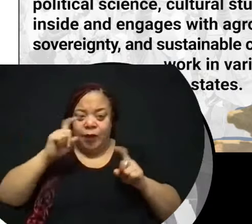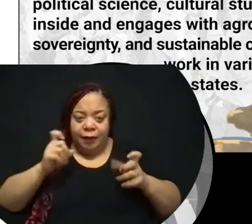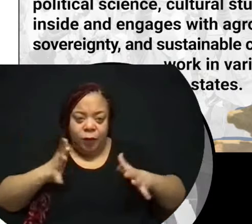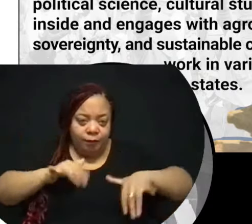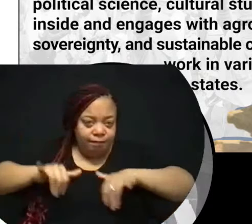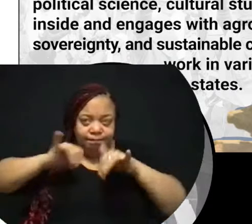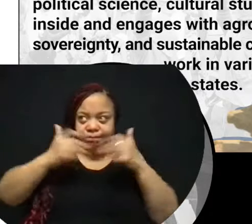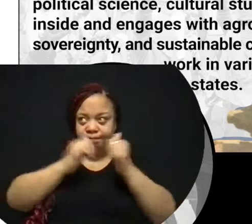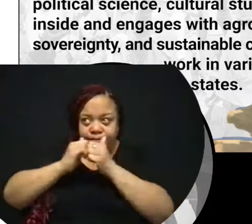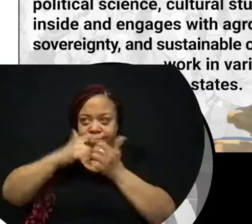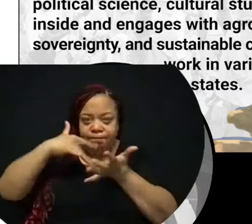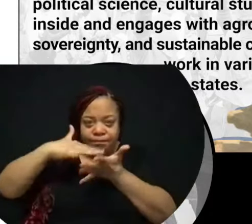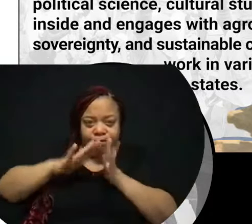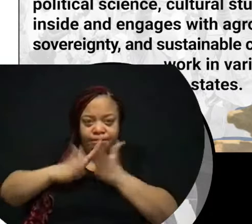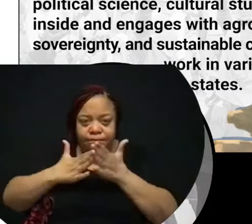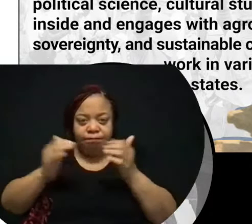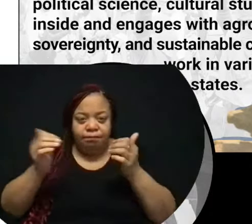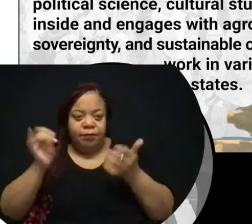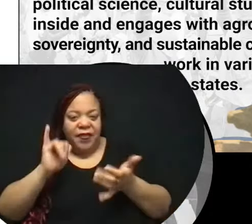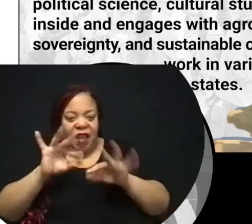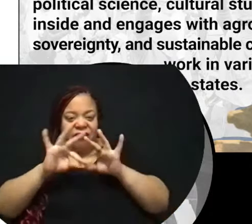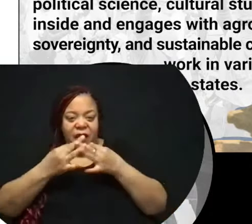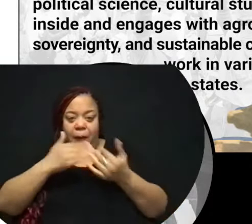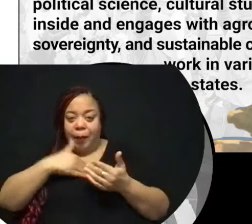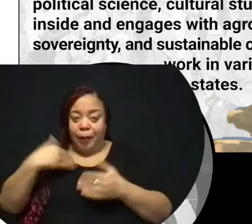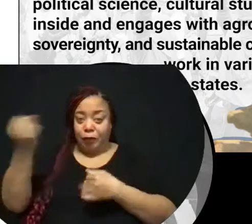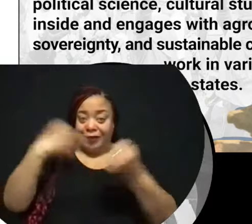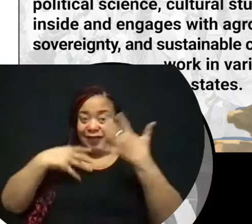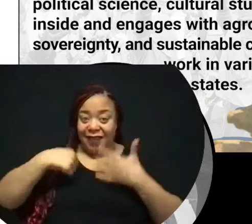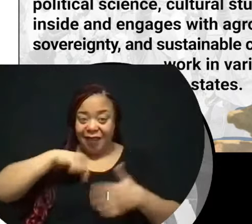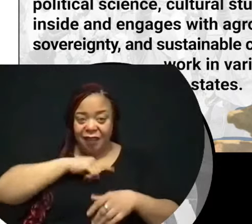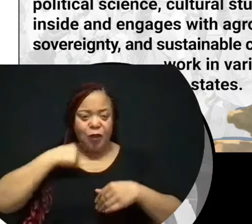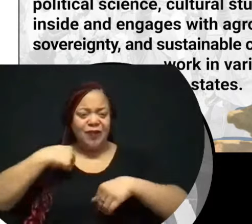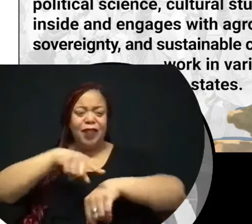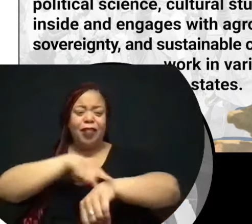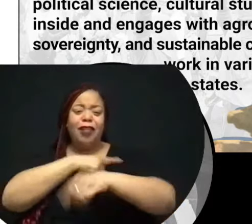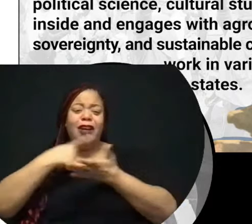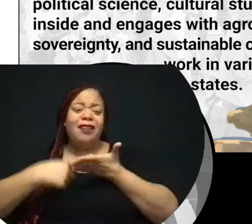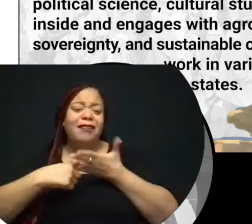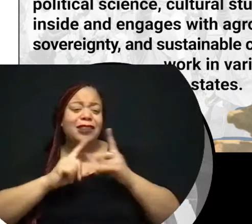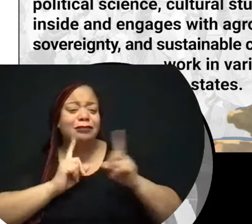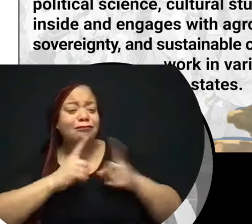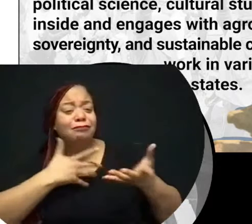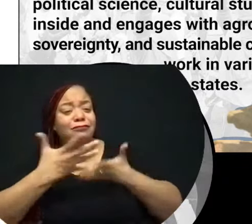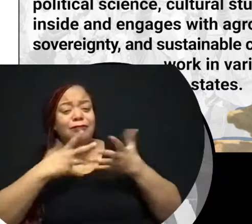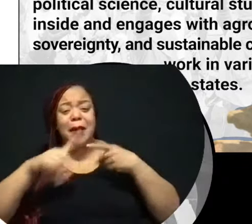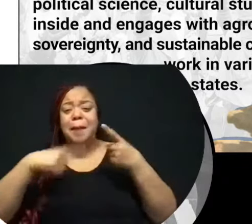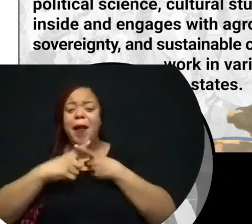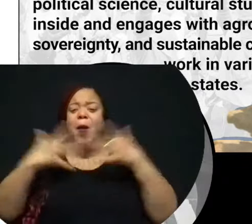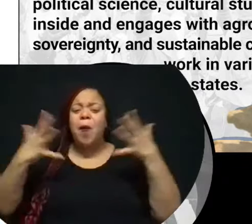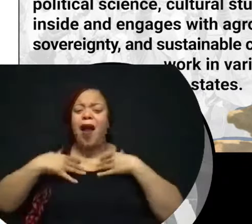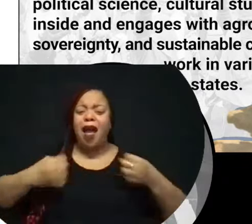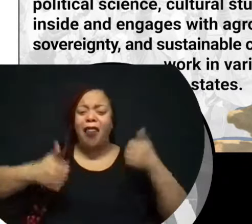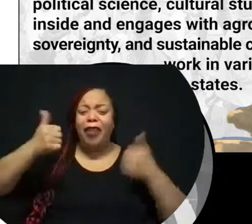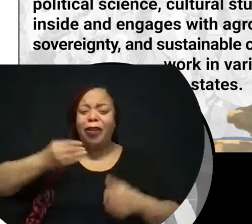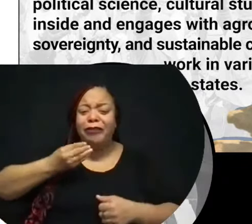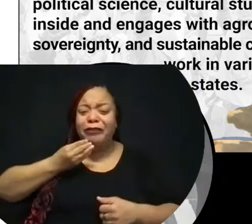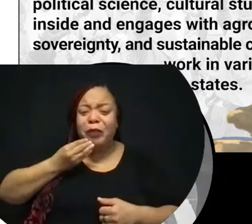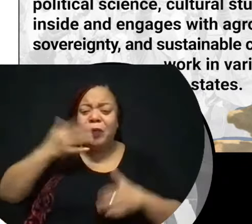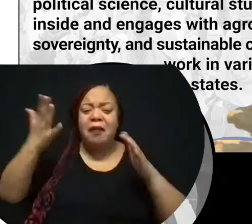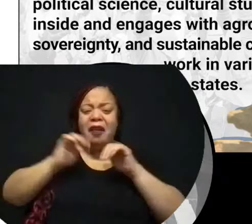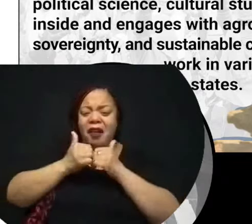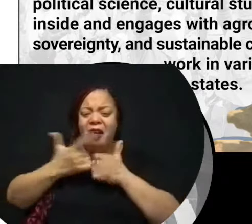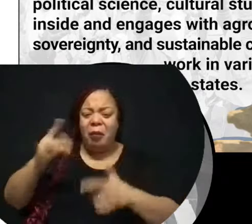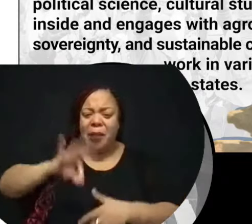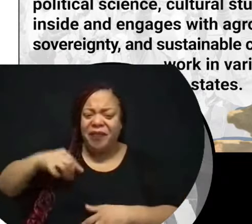know, different ways to share it, you know, although it's against the rules, you know, to barter and trade inside. And we just kind of